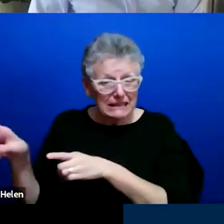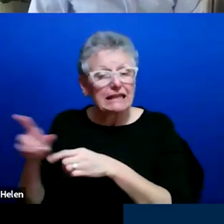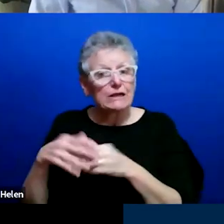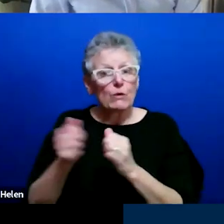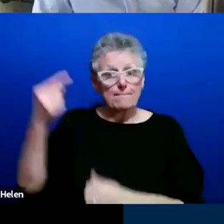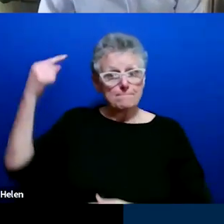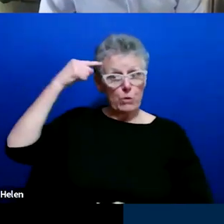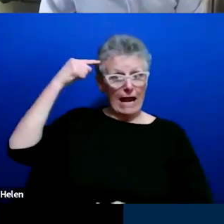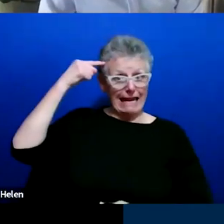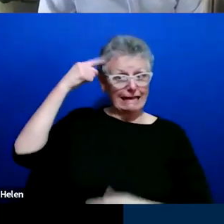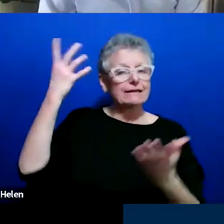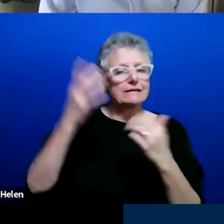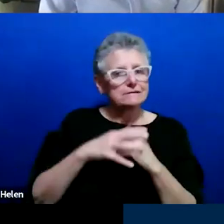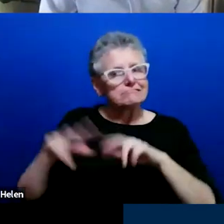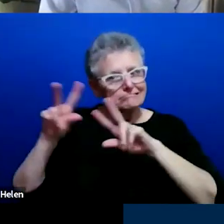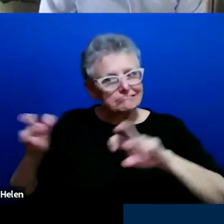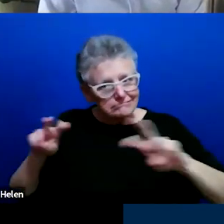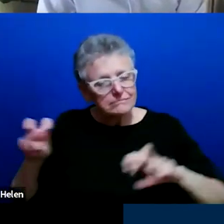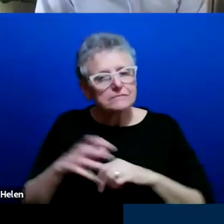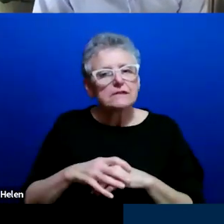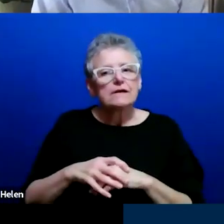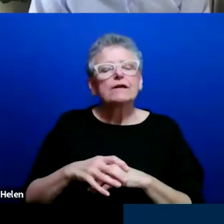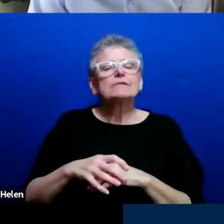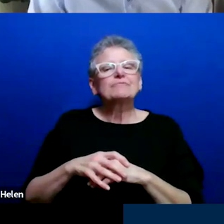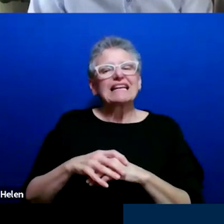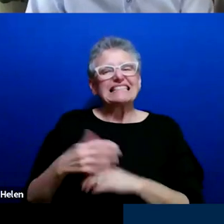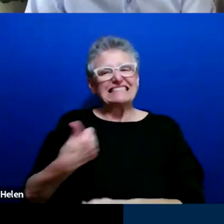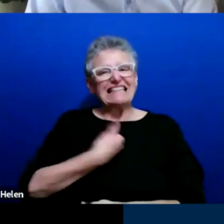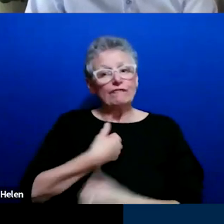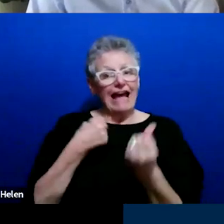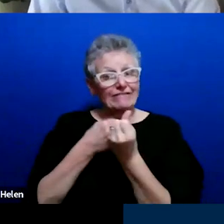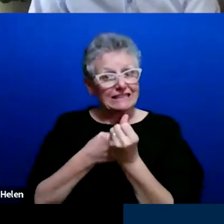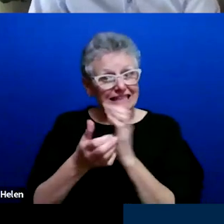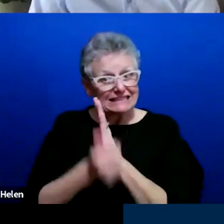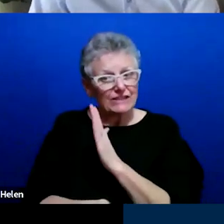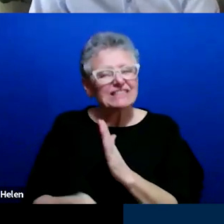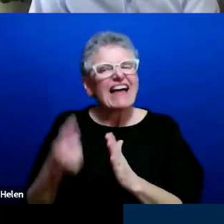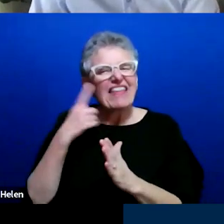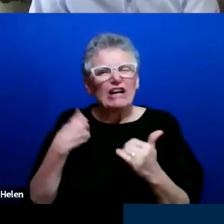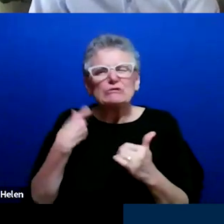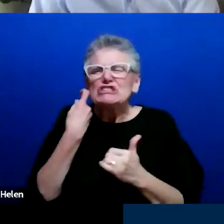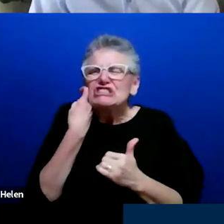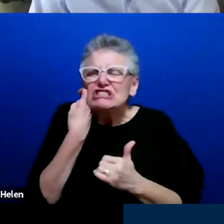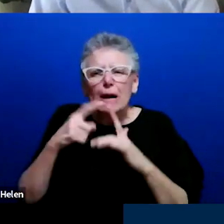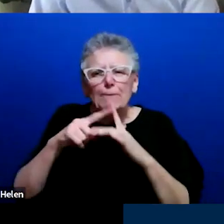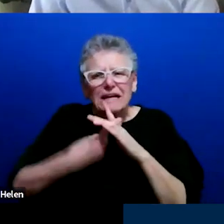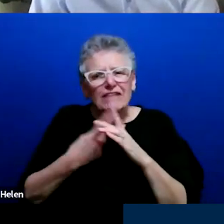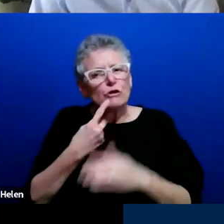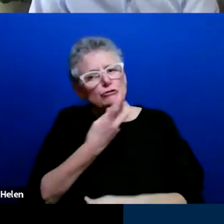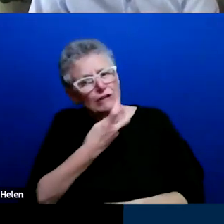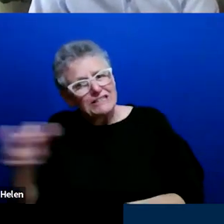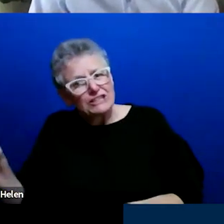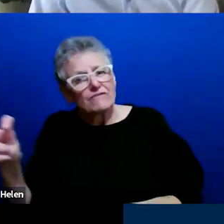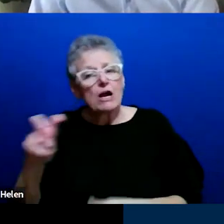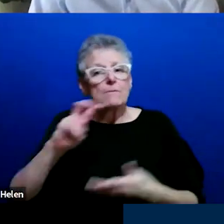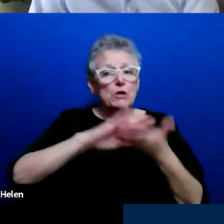their brain. And then self-advocacy skills, I think we're in our infancy for transitioning from